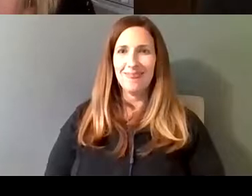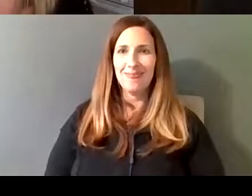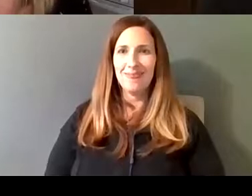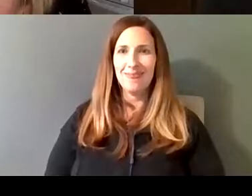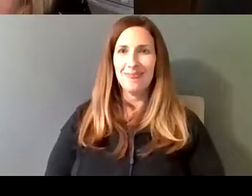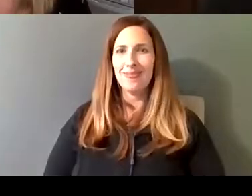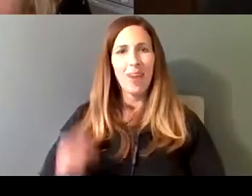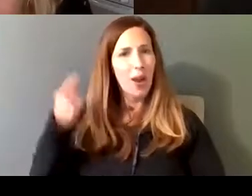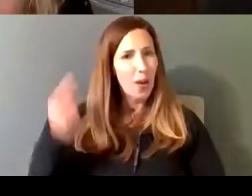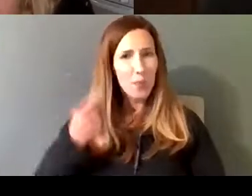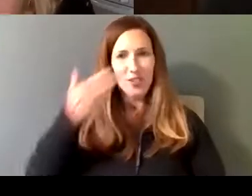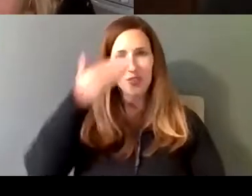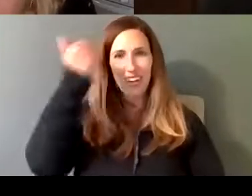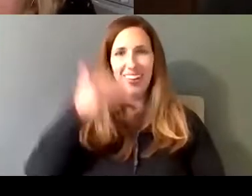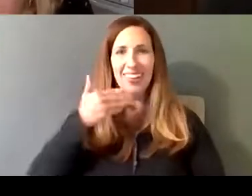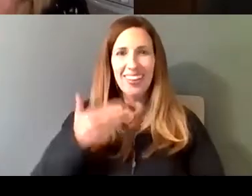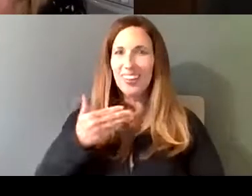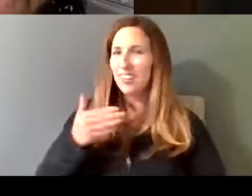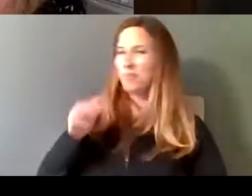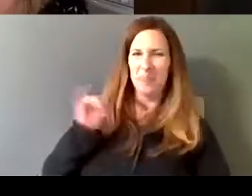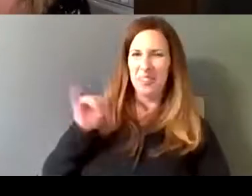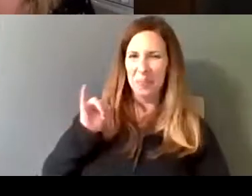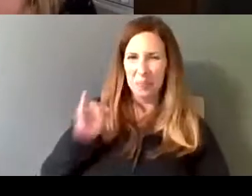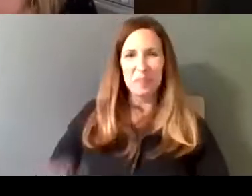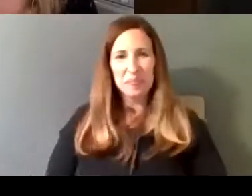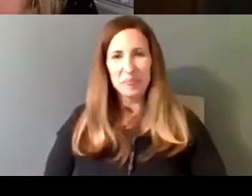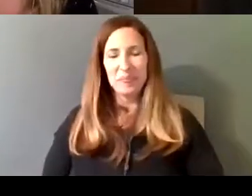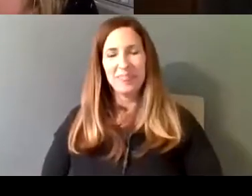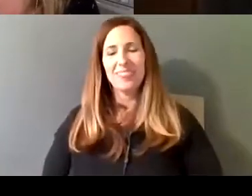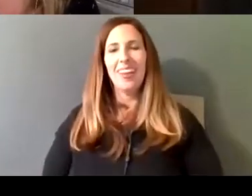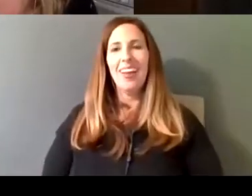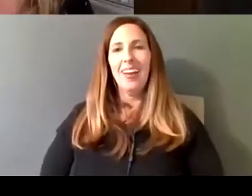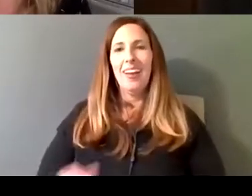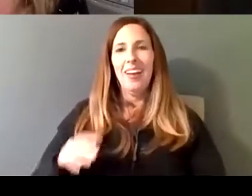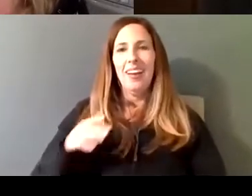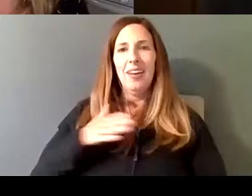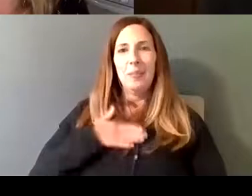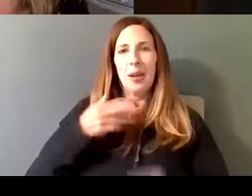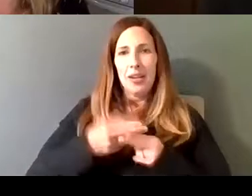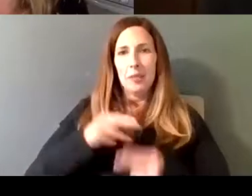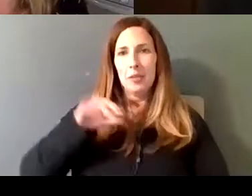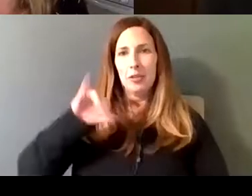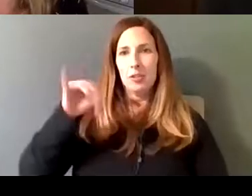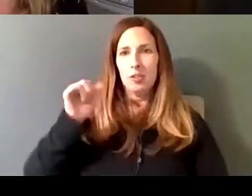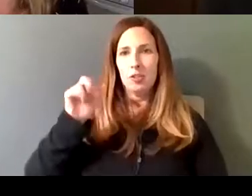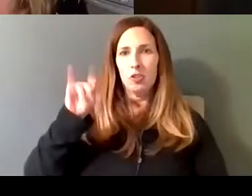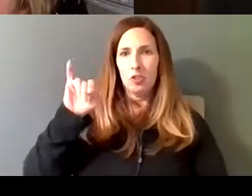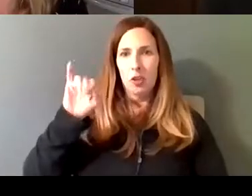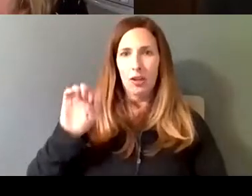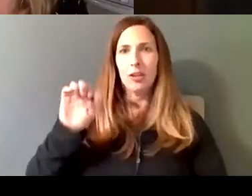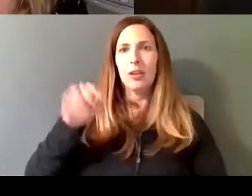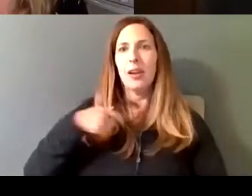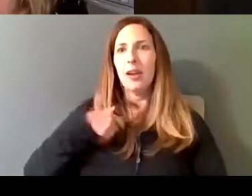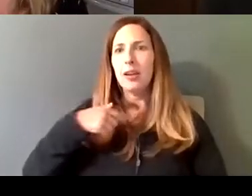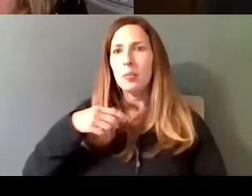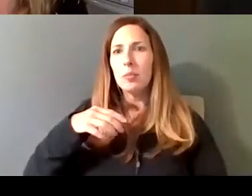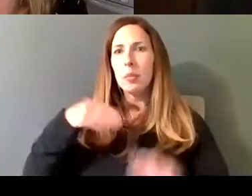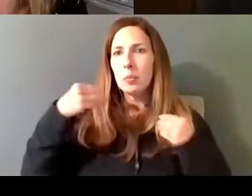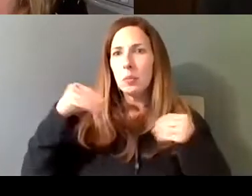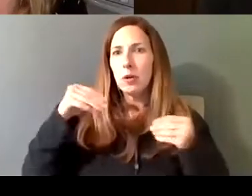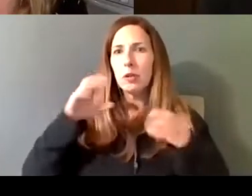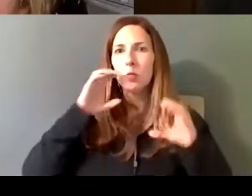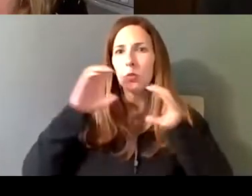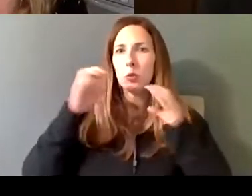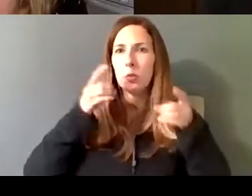I always forget about that. Thank you, I do it Tiffany. all the time. Yeah, so my name is Jackie Rodriguez, and I am the Marketing and